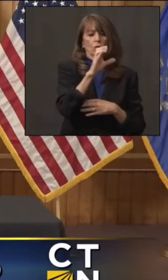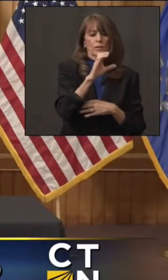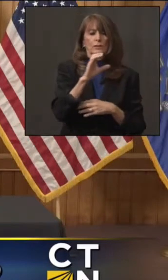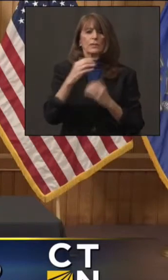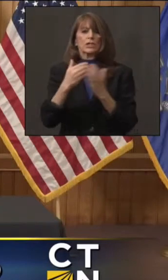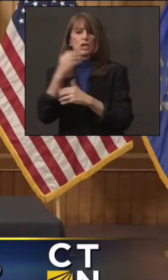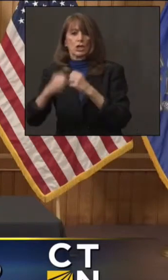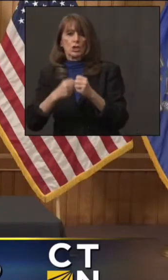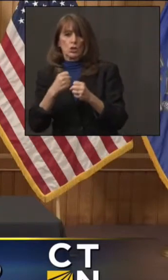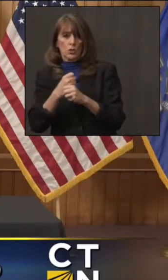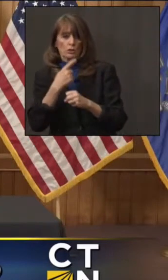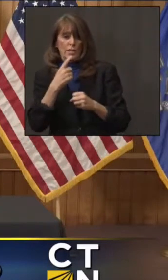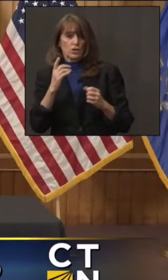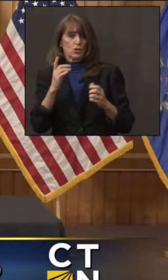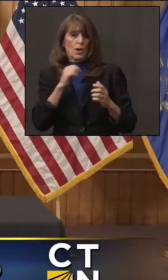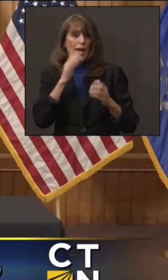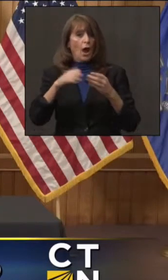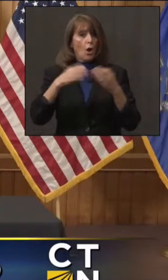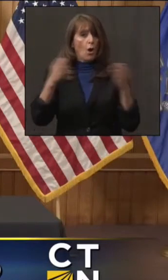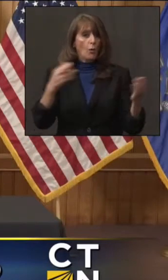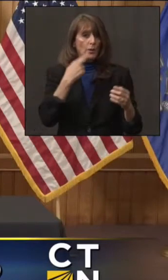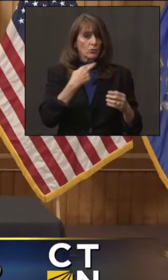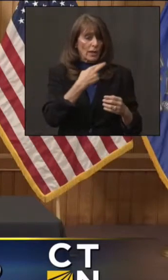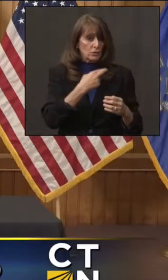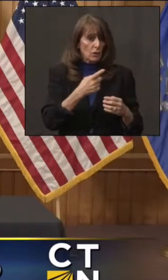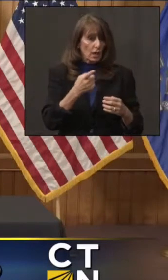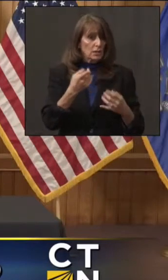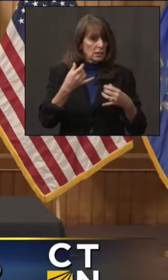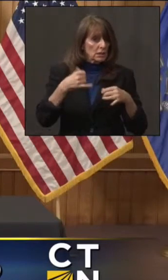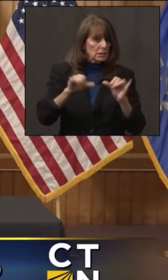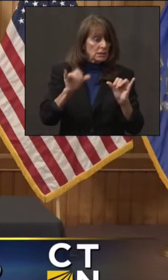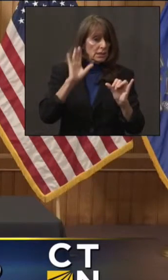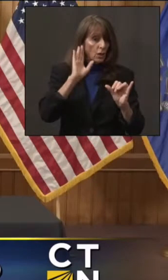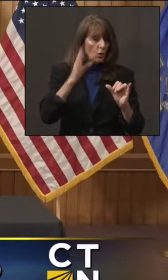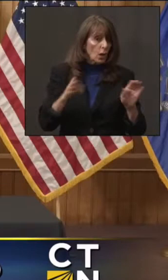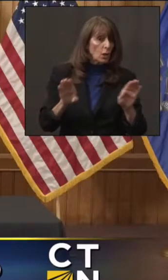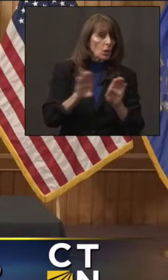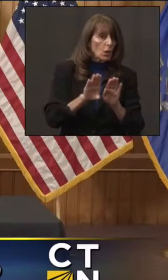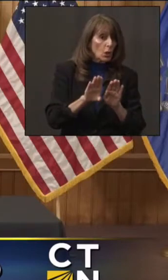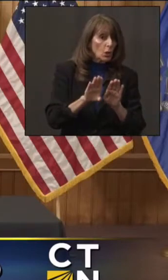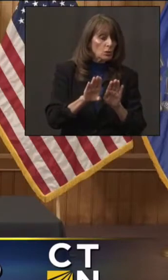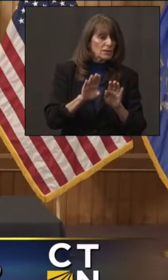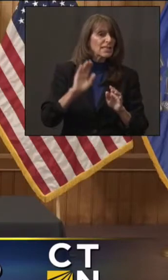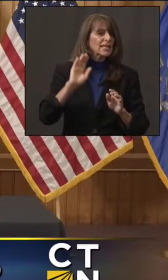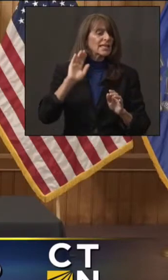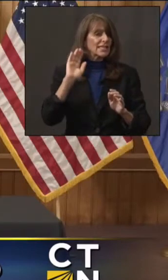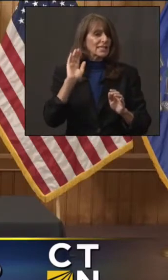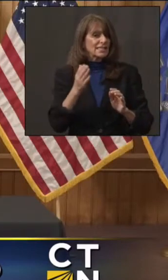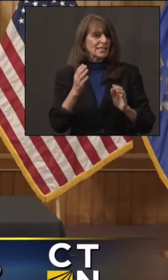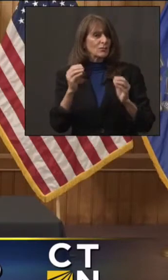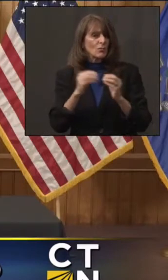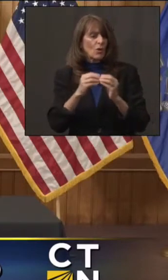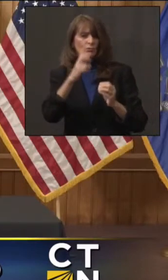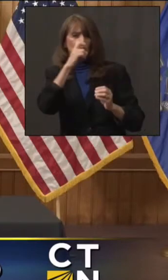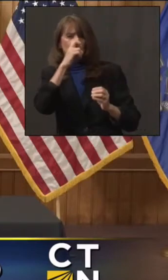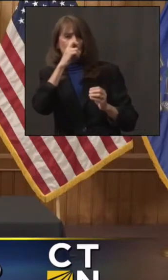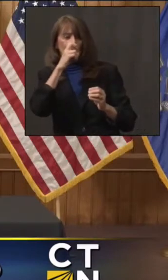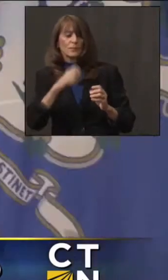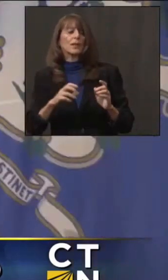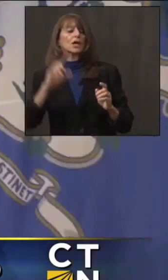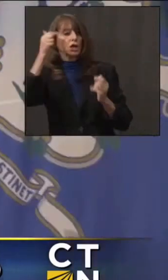somewhere along that timeline. Is that something that you're considering doing? That seems to be a stronger stance than you've taken so far. I don't know about that,